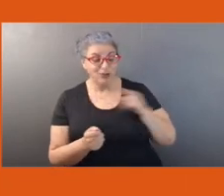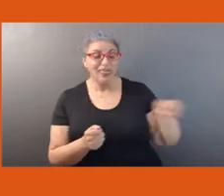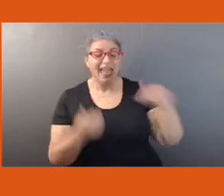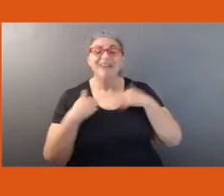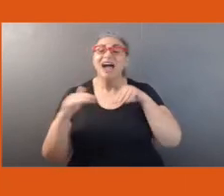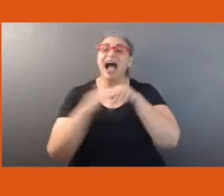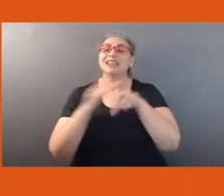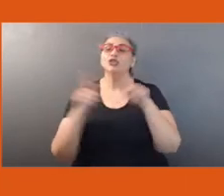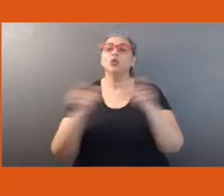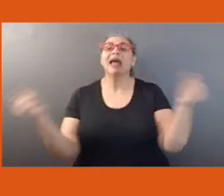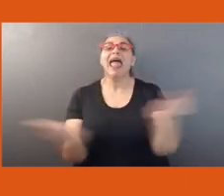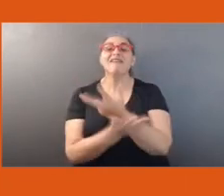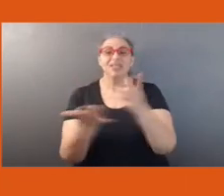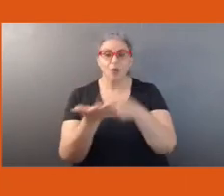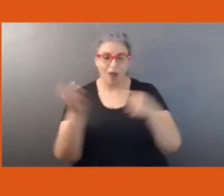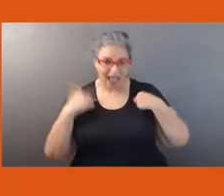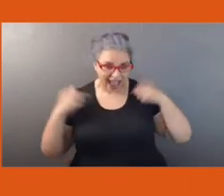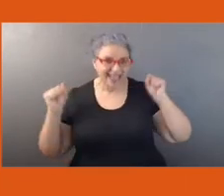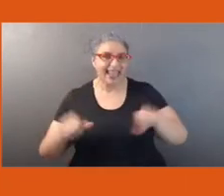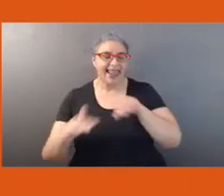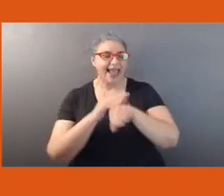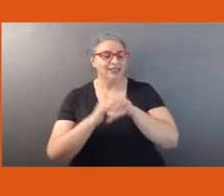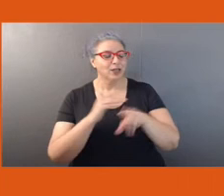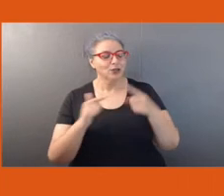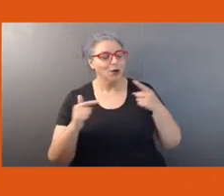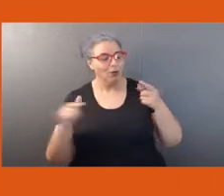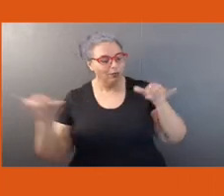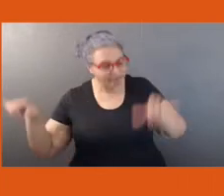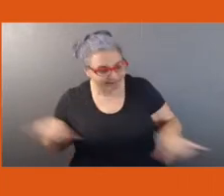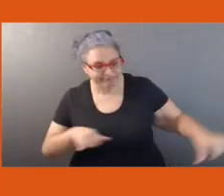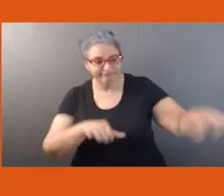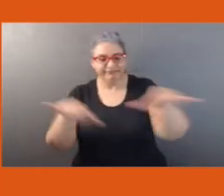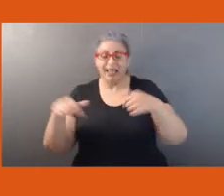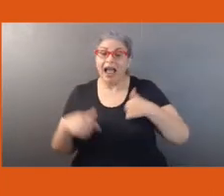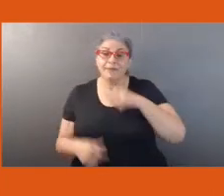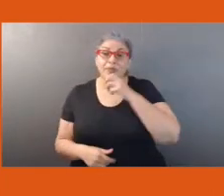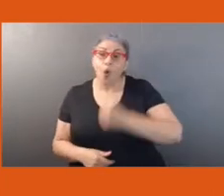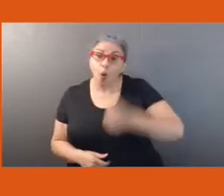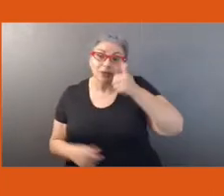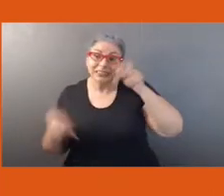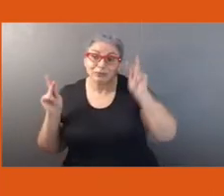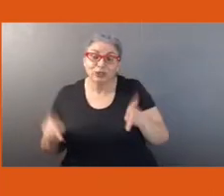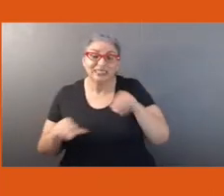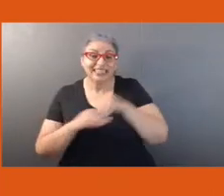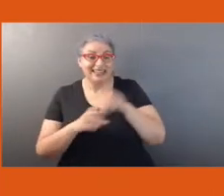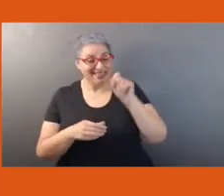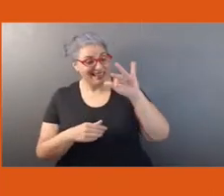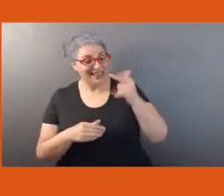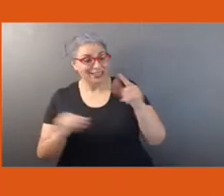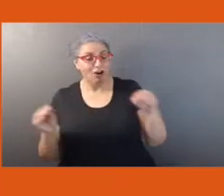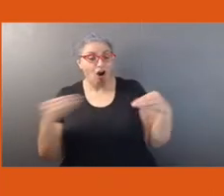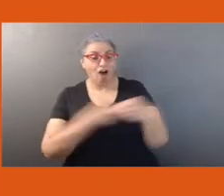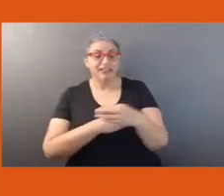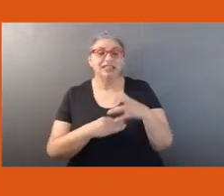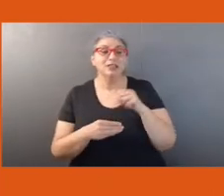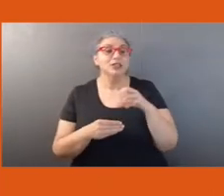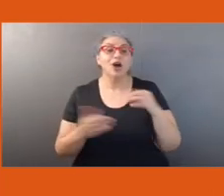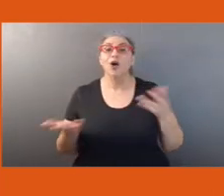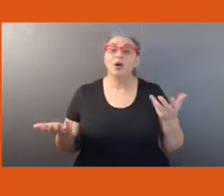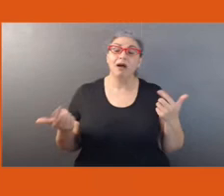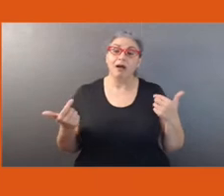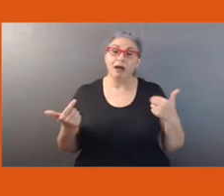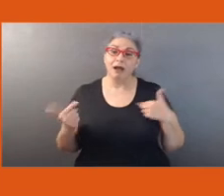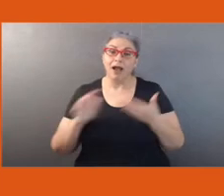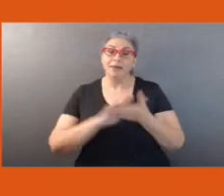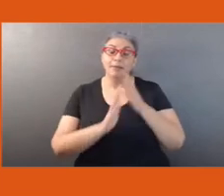them access to everything that I have access to, so that, you know, I'm the oldest one in the casting office, and so you know